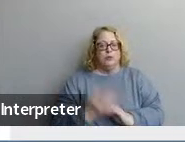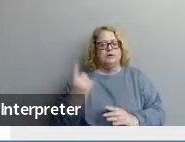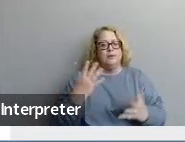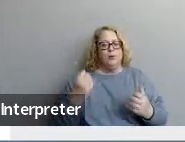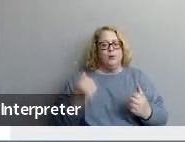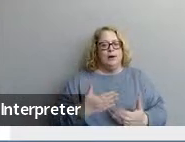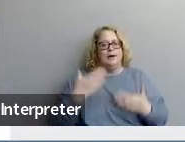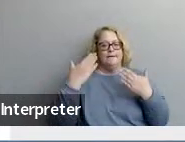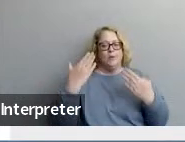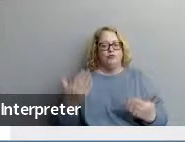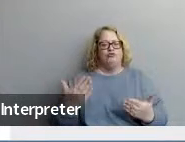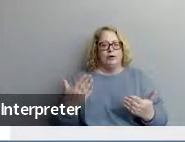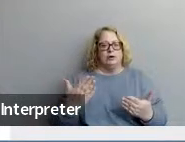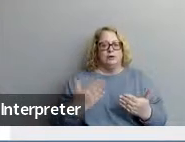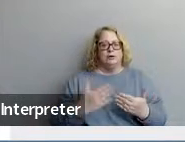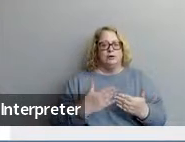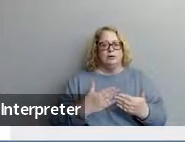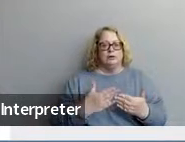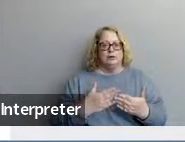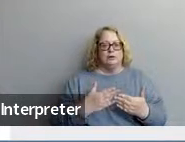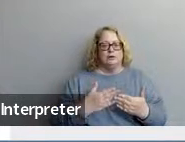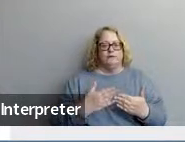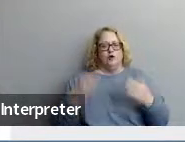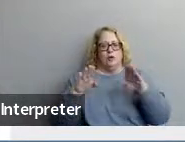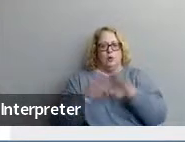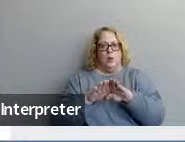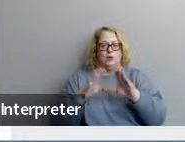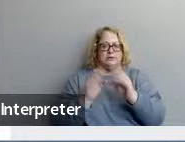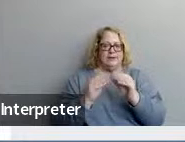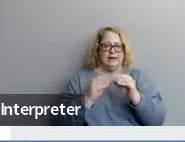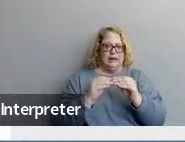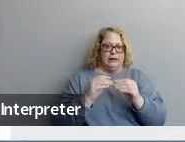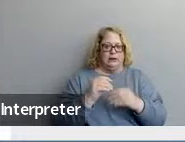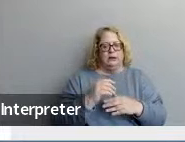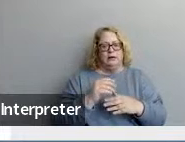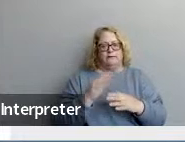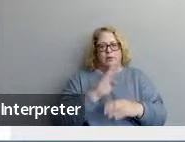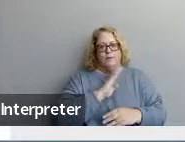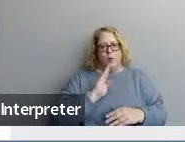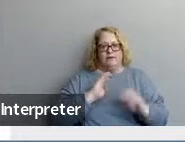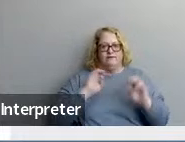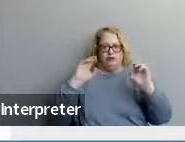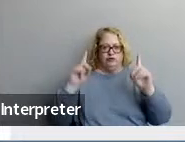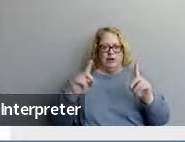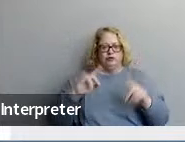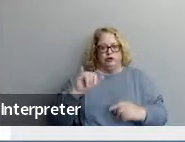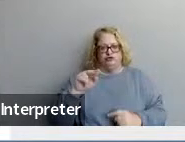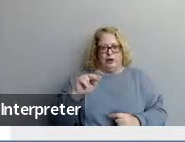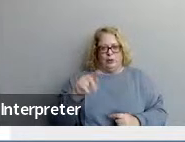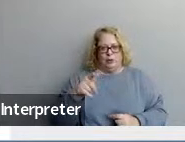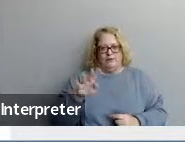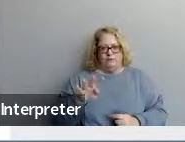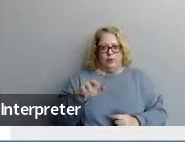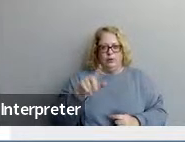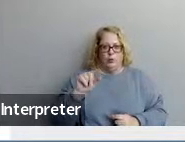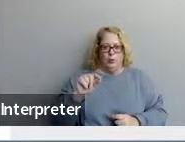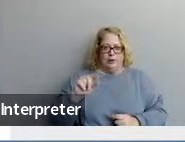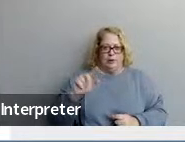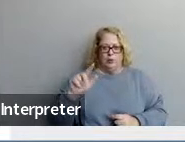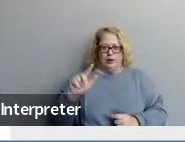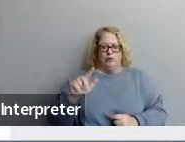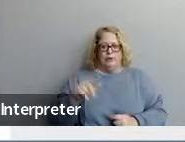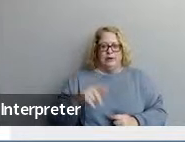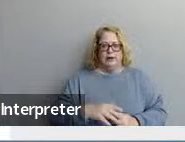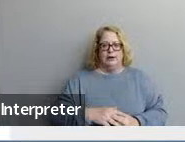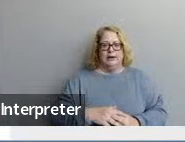opposed? Someone like to make a motion for a closed meeting of the Board of Education on January 24th, 2023,